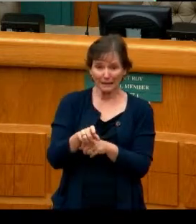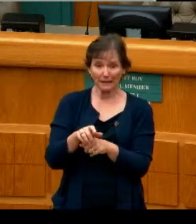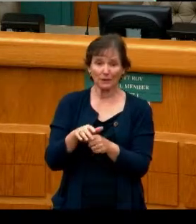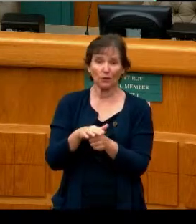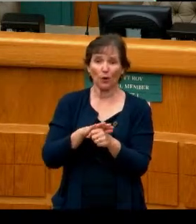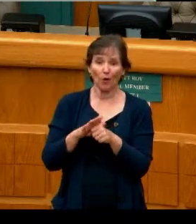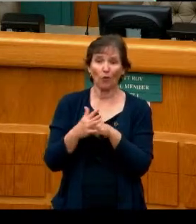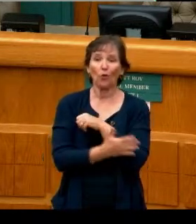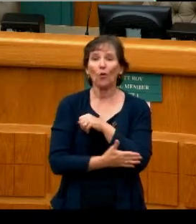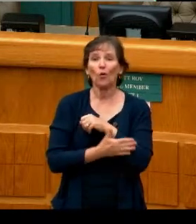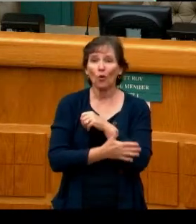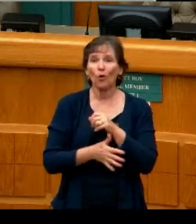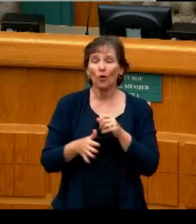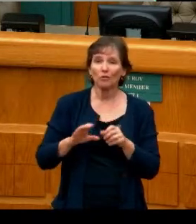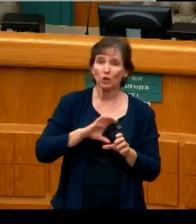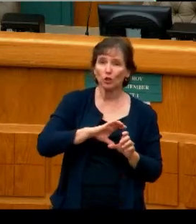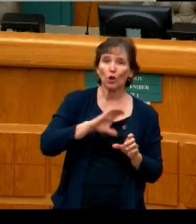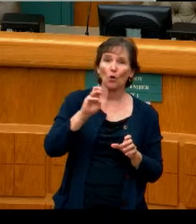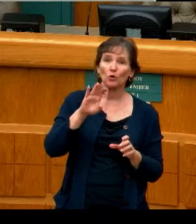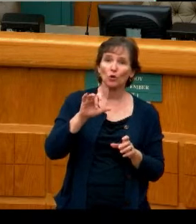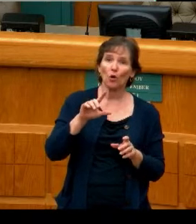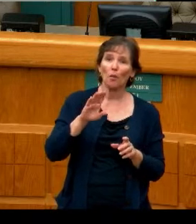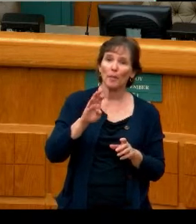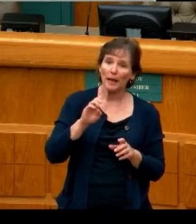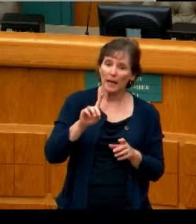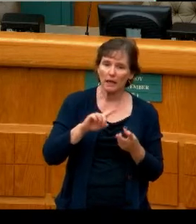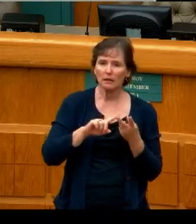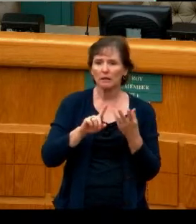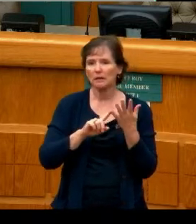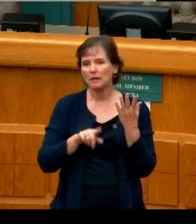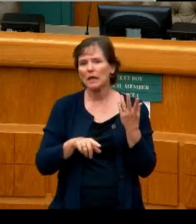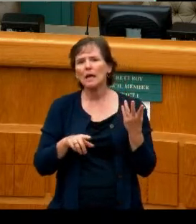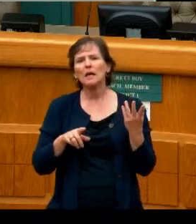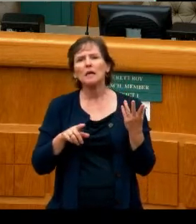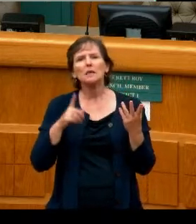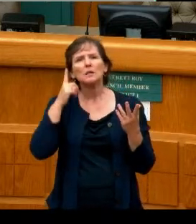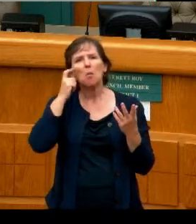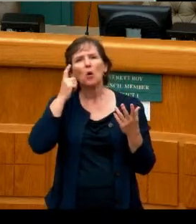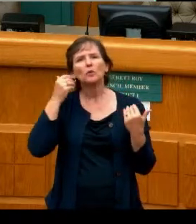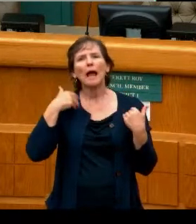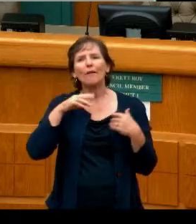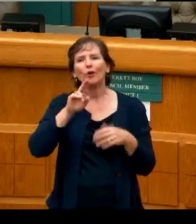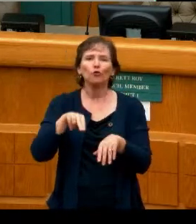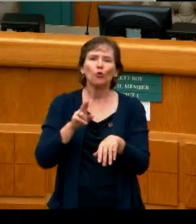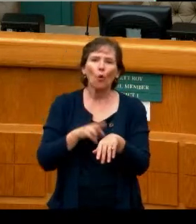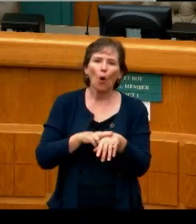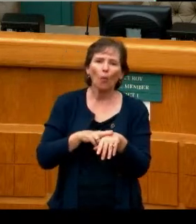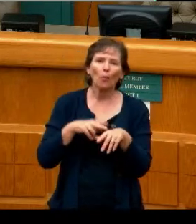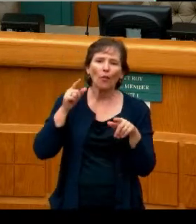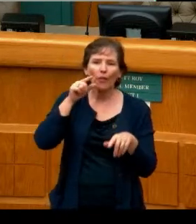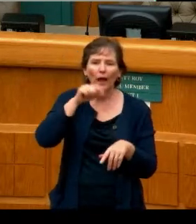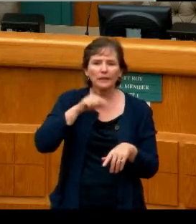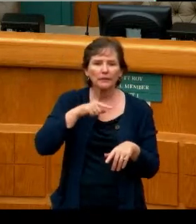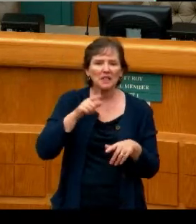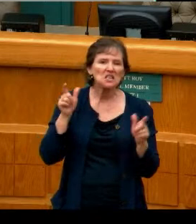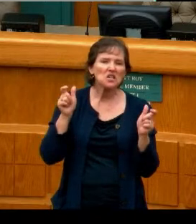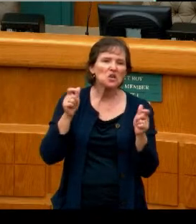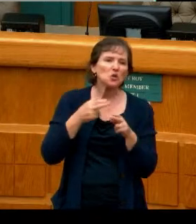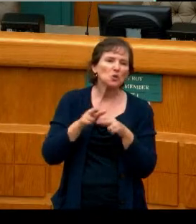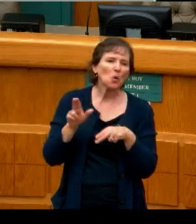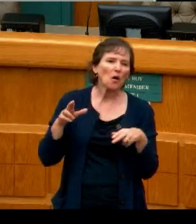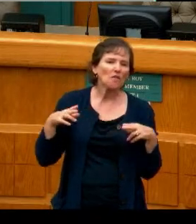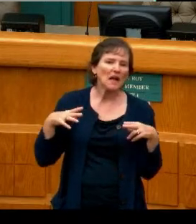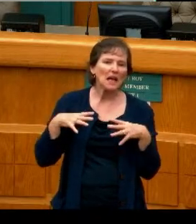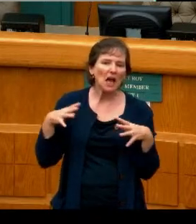this could kind of supercharge COVID in the coastal bend and across Texas and across the country, depending on how we respond to it. So that's